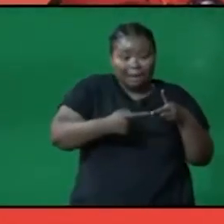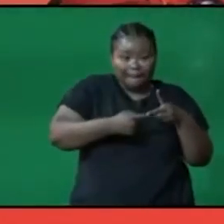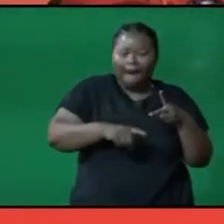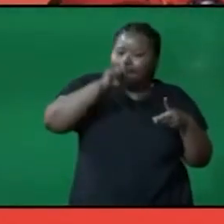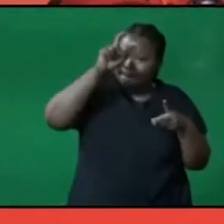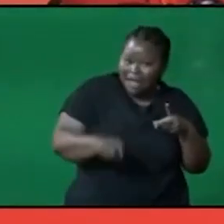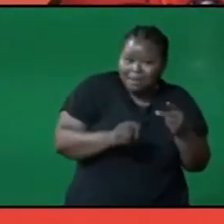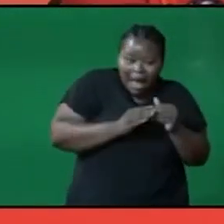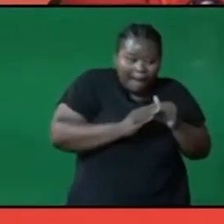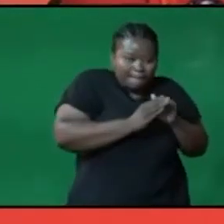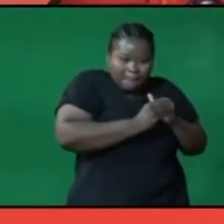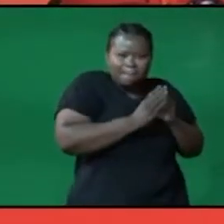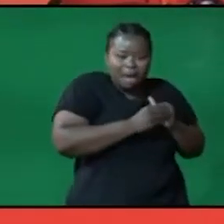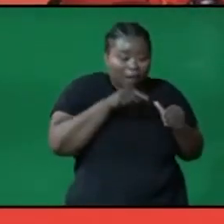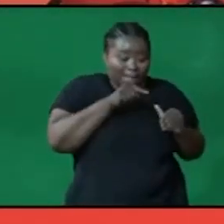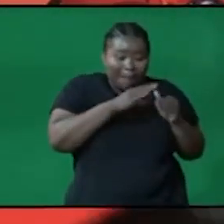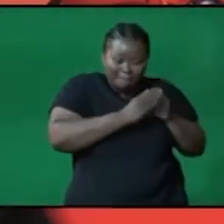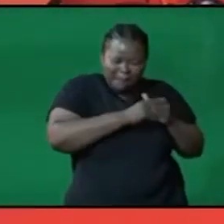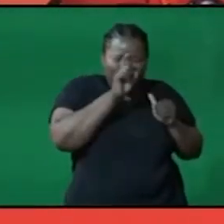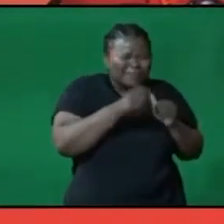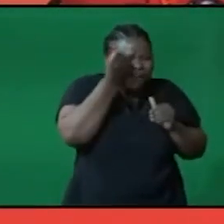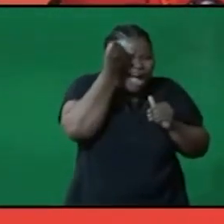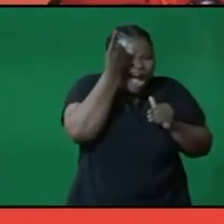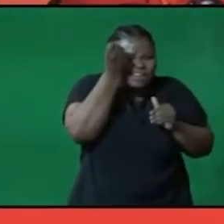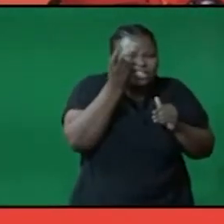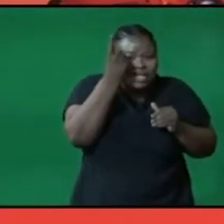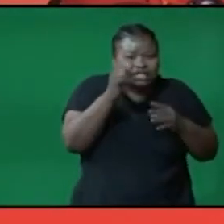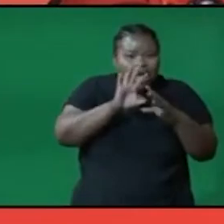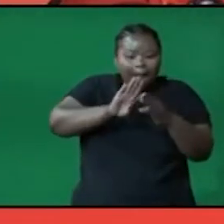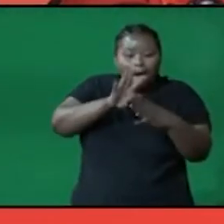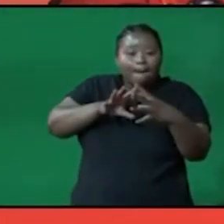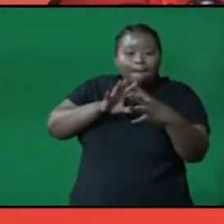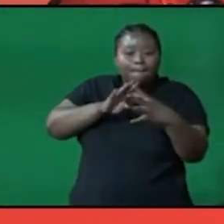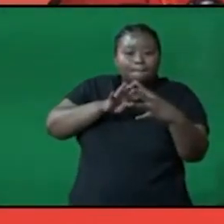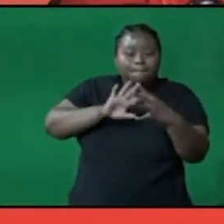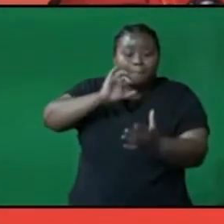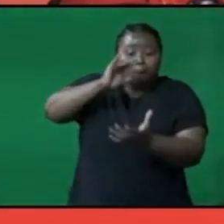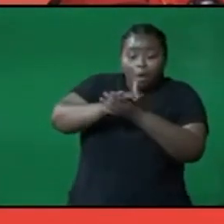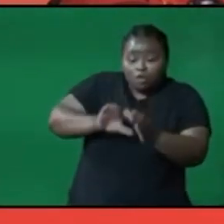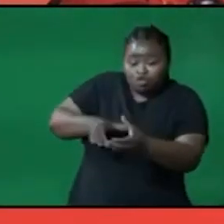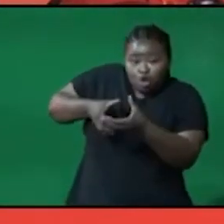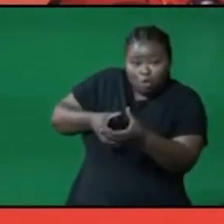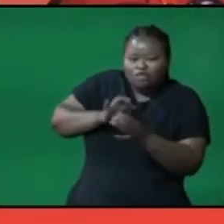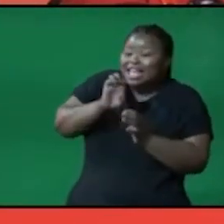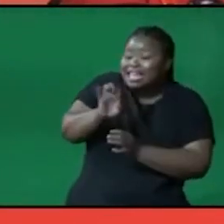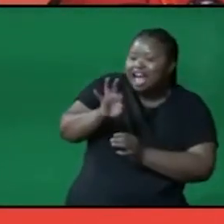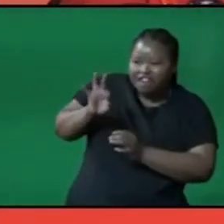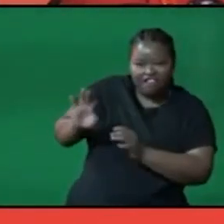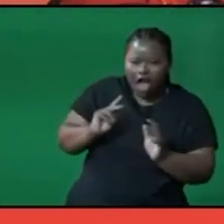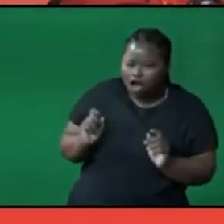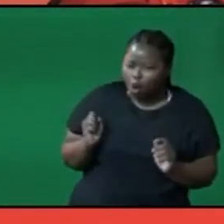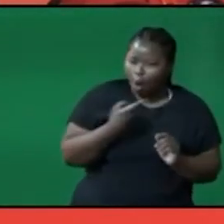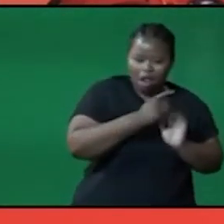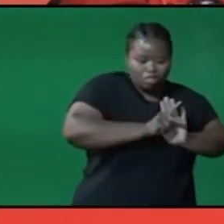composed of members who deeply understand the founding manifesto of the EFF, the constitution, and all policies of